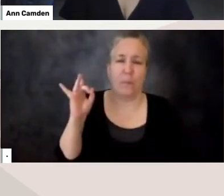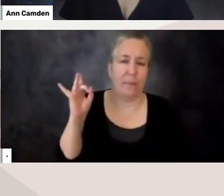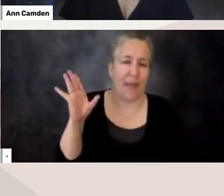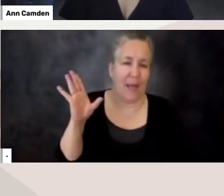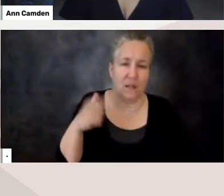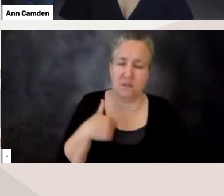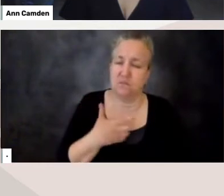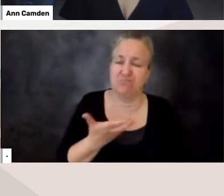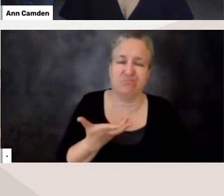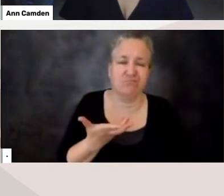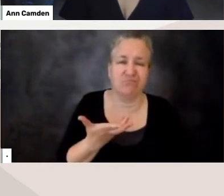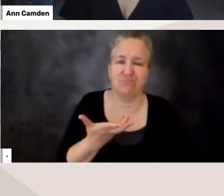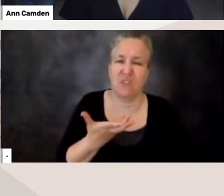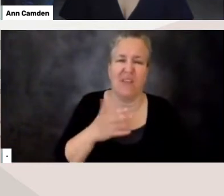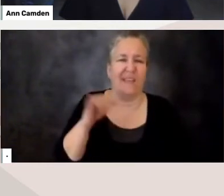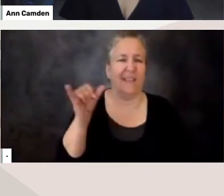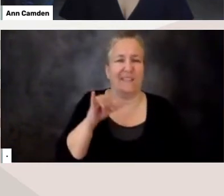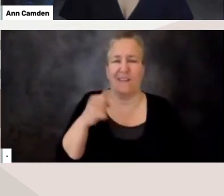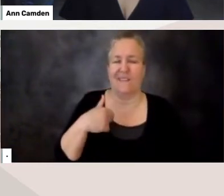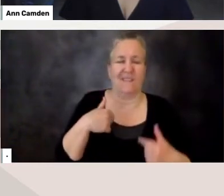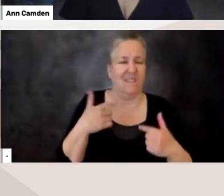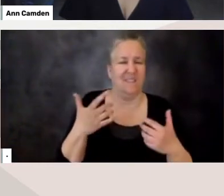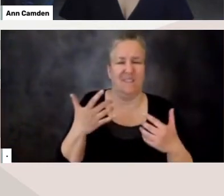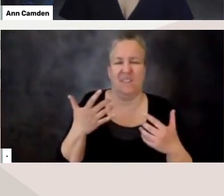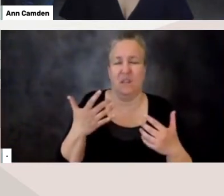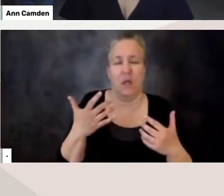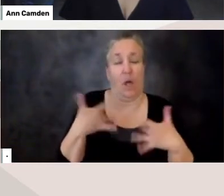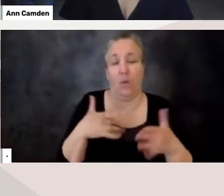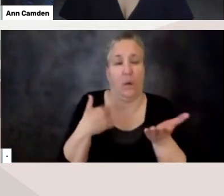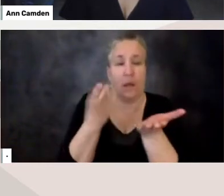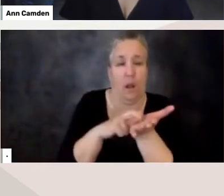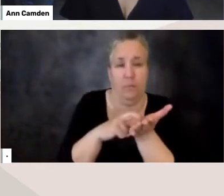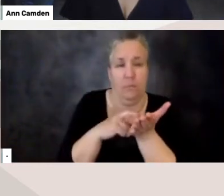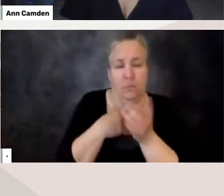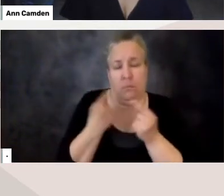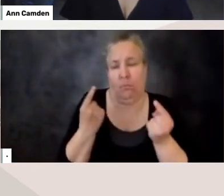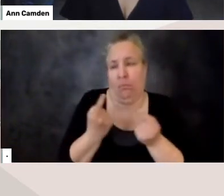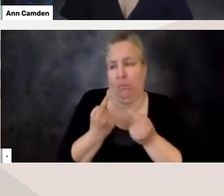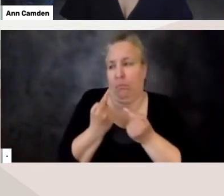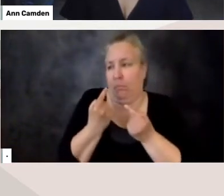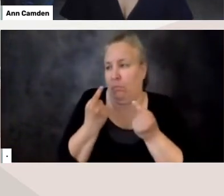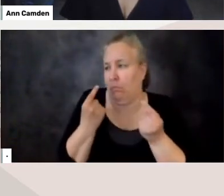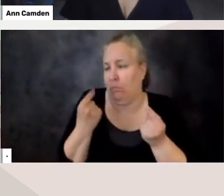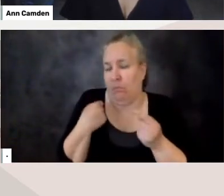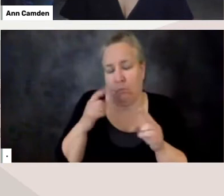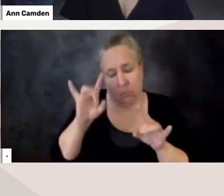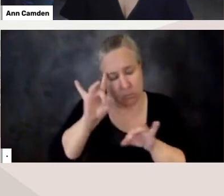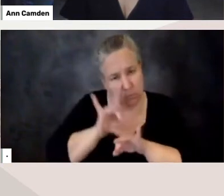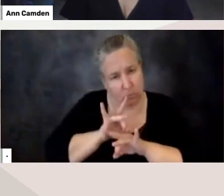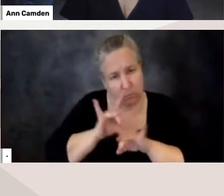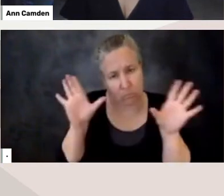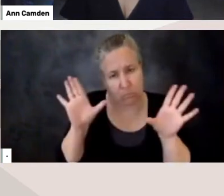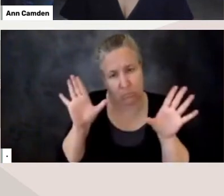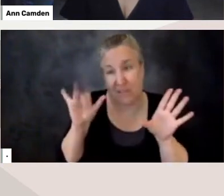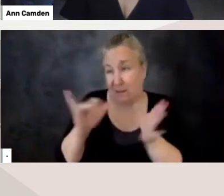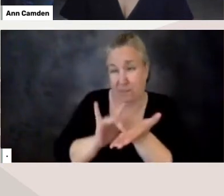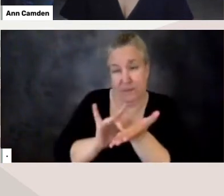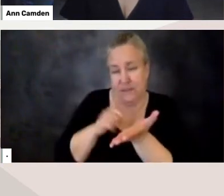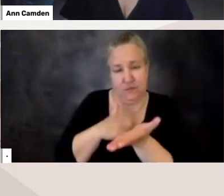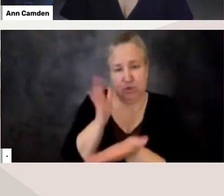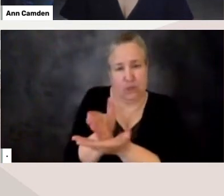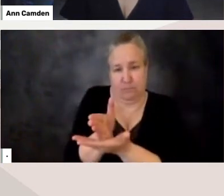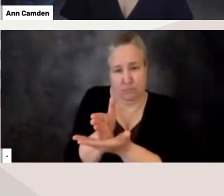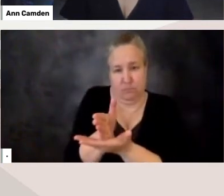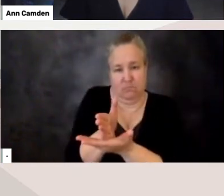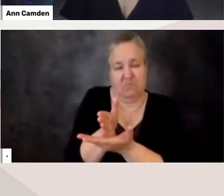that like I just didn't want to get up. Like I was just in pain. It was miserable. I had to get off of it. I had to get off. And they